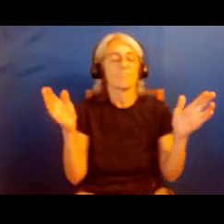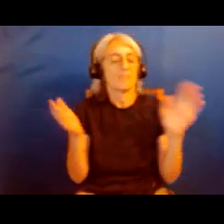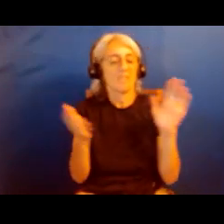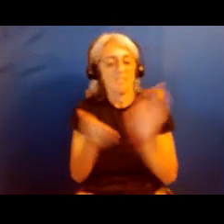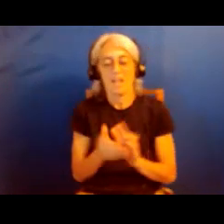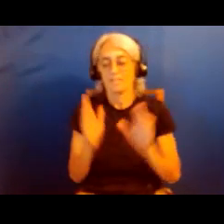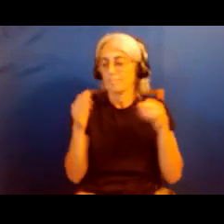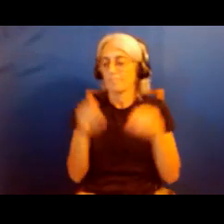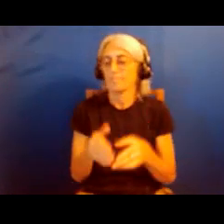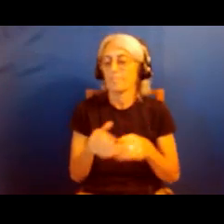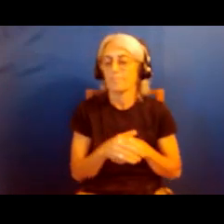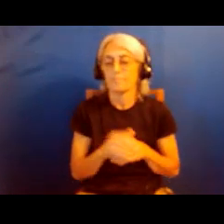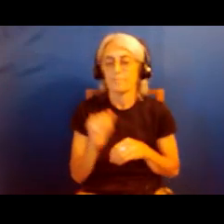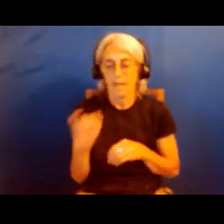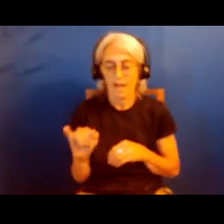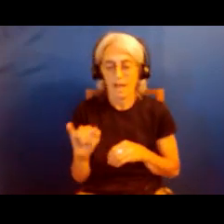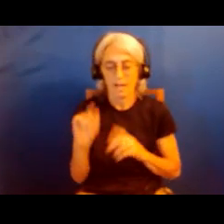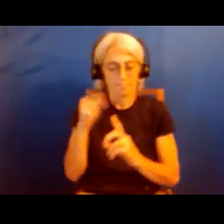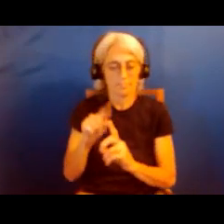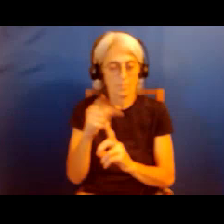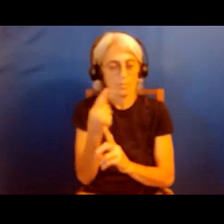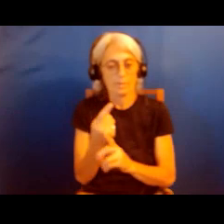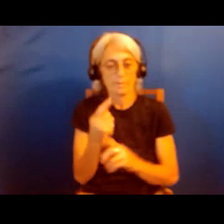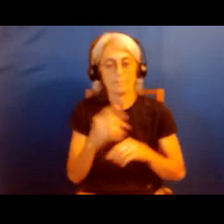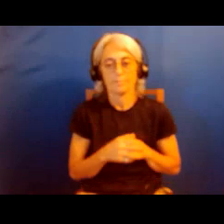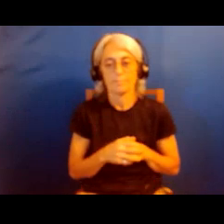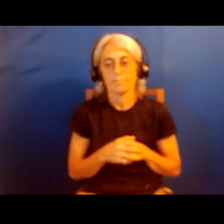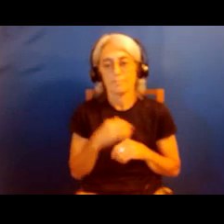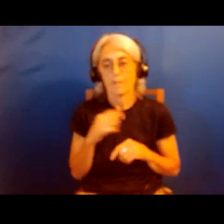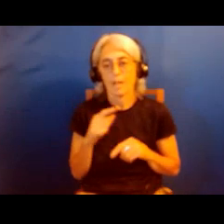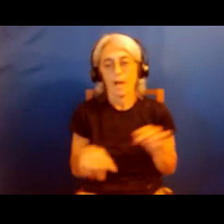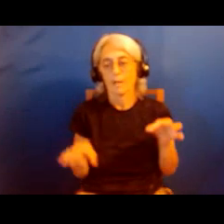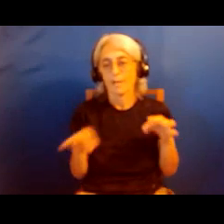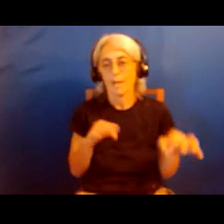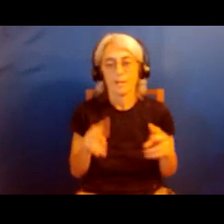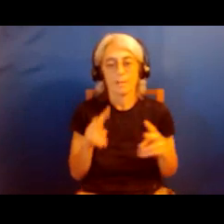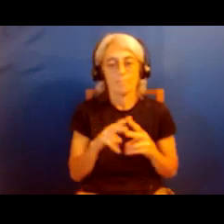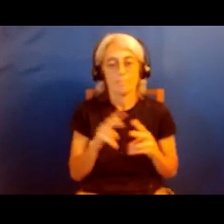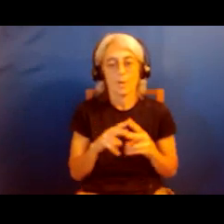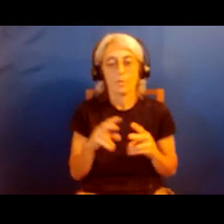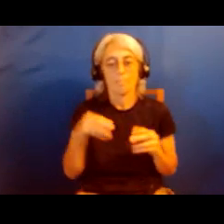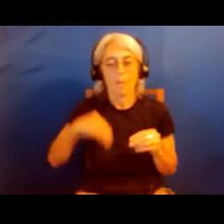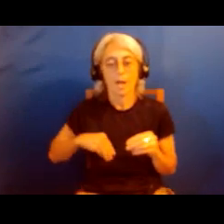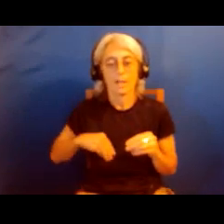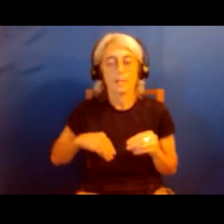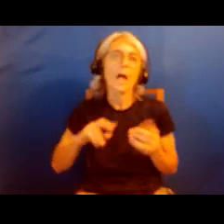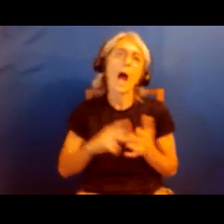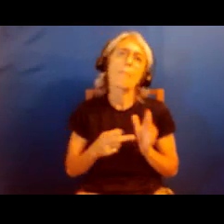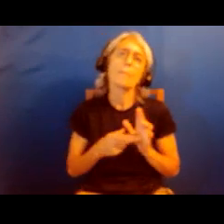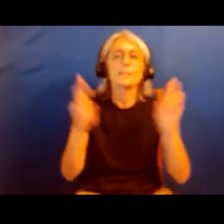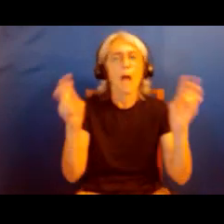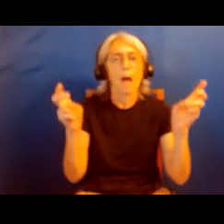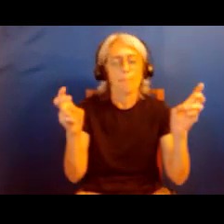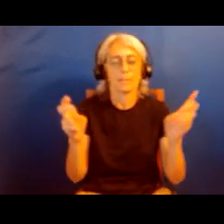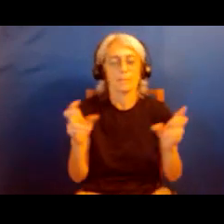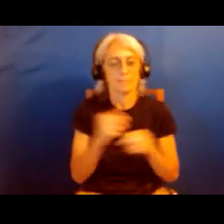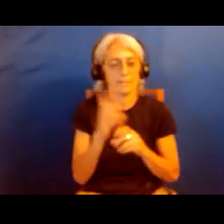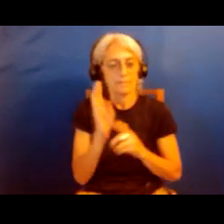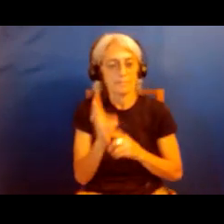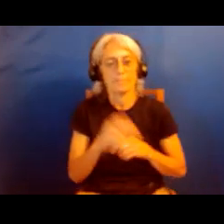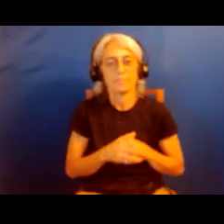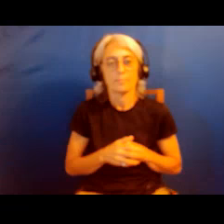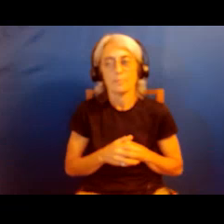on AI this time because there's no way that I could get through both topics in 7 minutes. And I'm waiting for my friend to